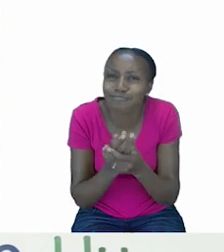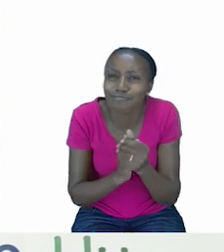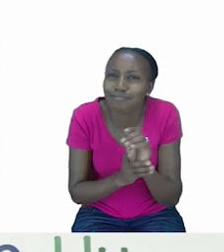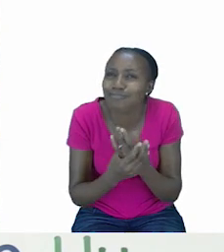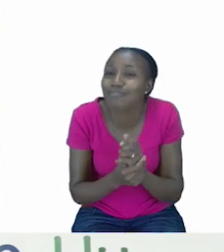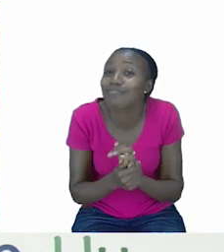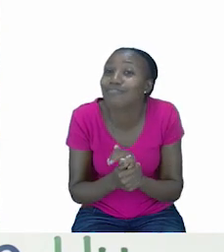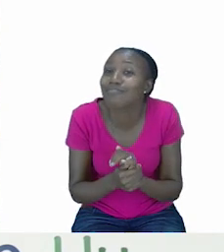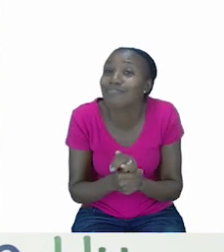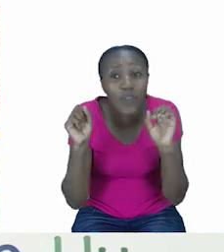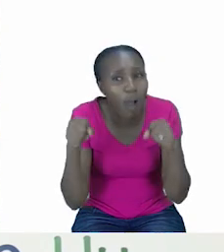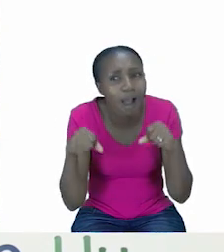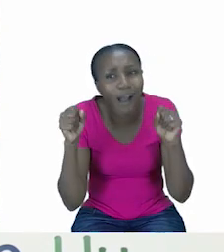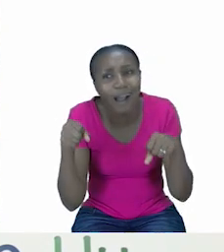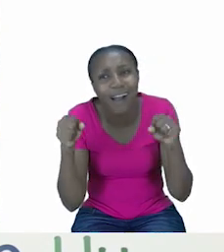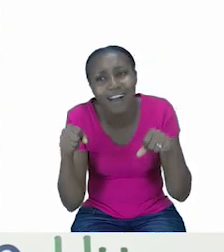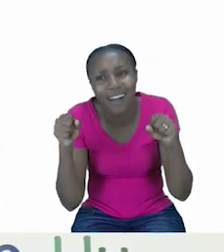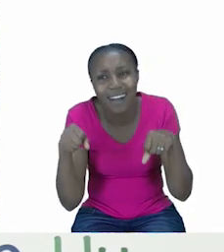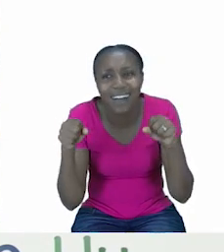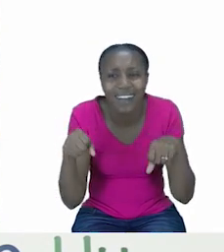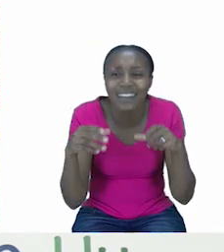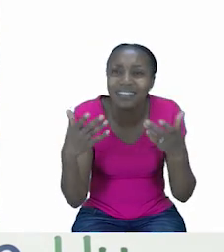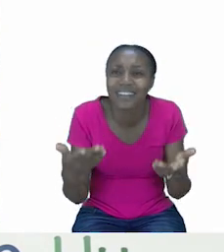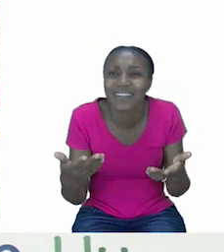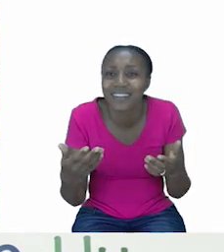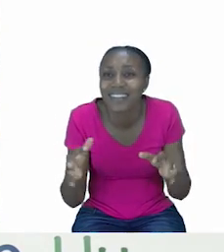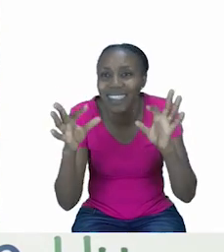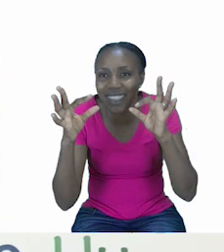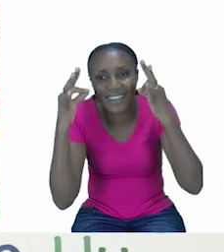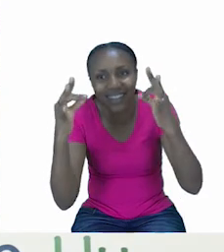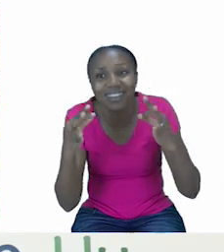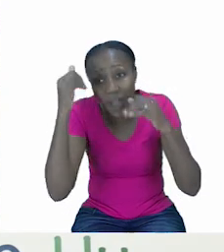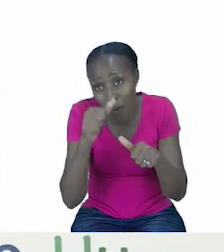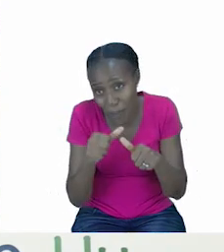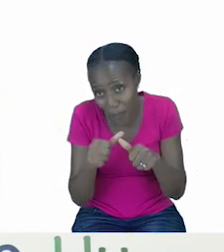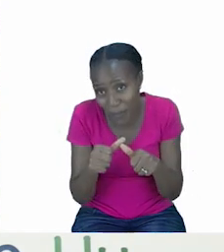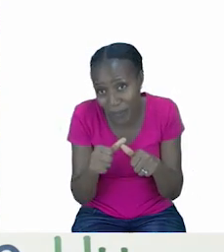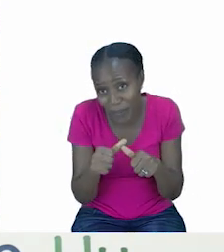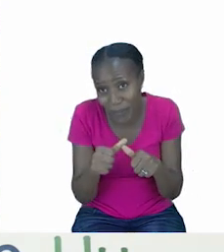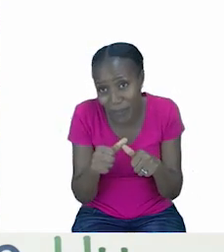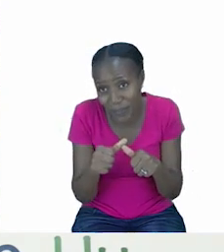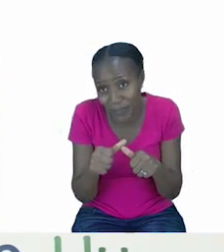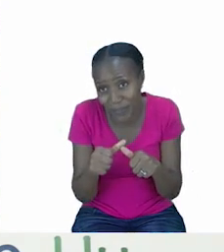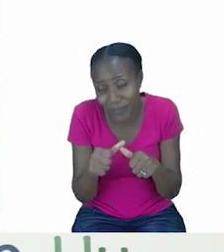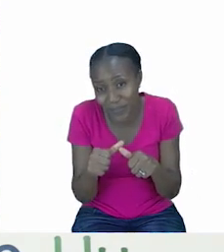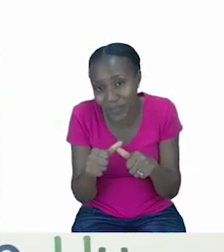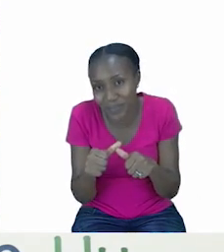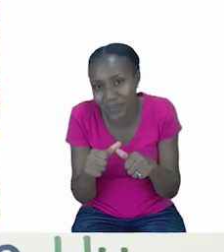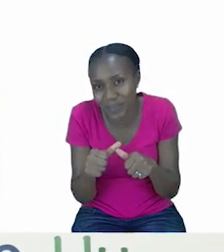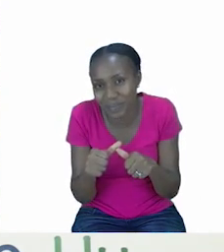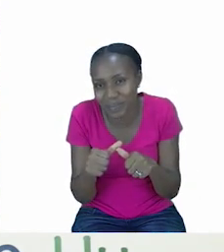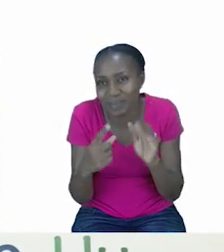sanitize. Yes. Let us sing our special sanitizing song.